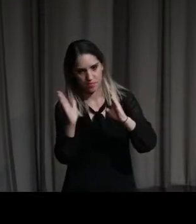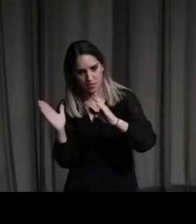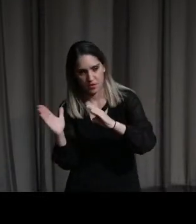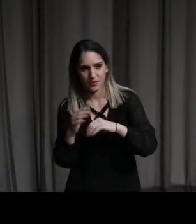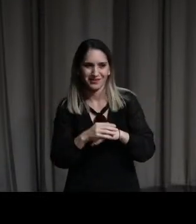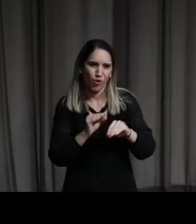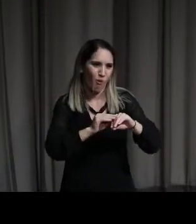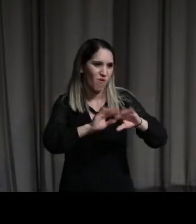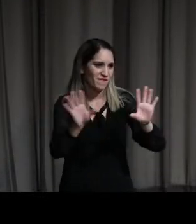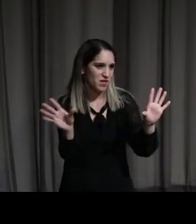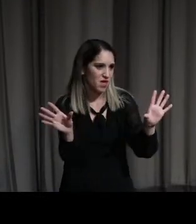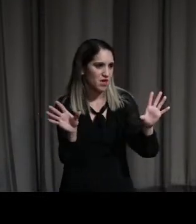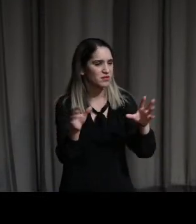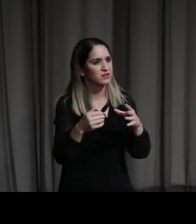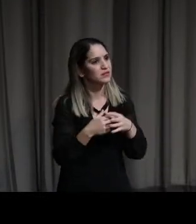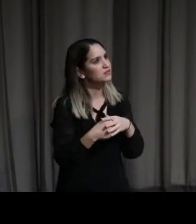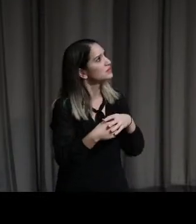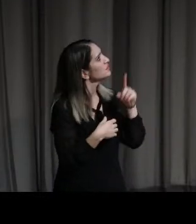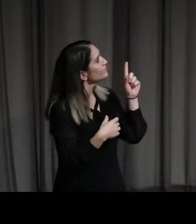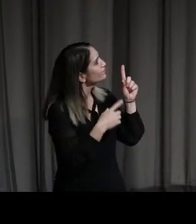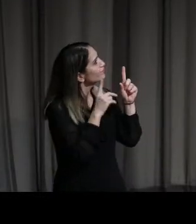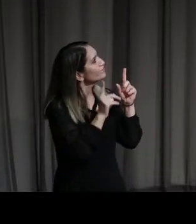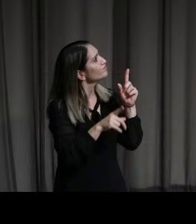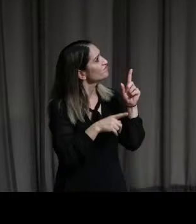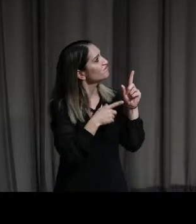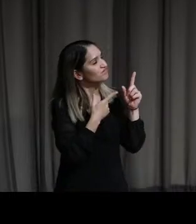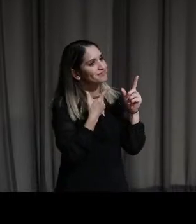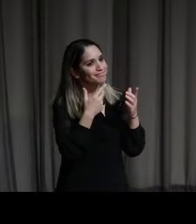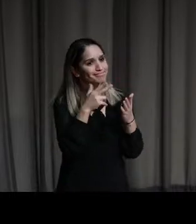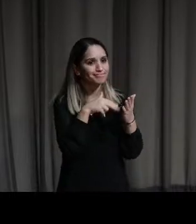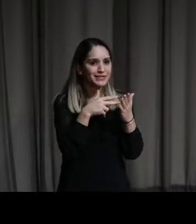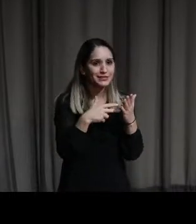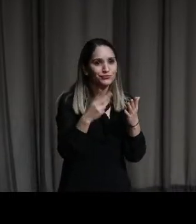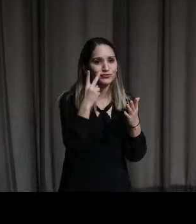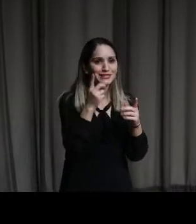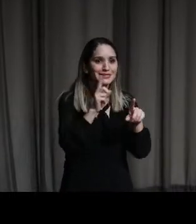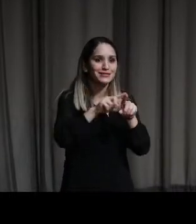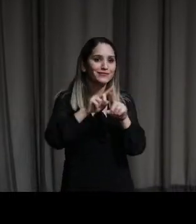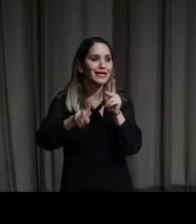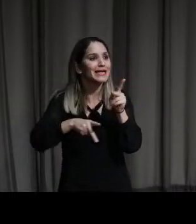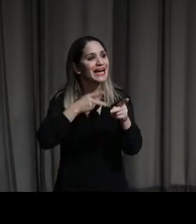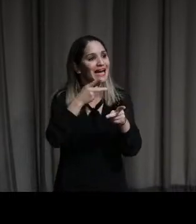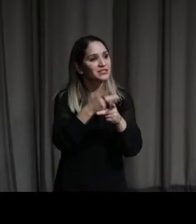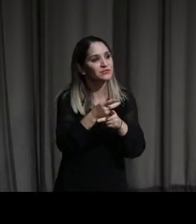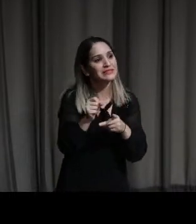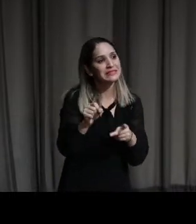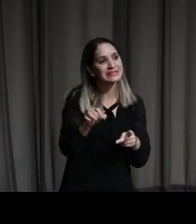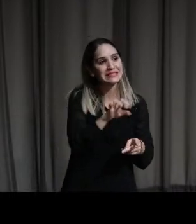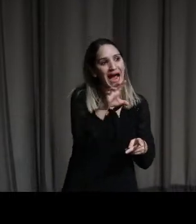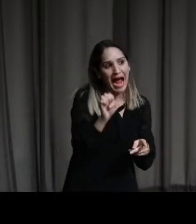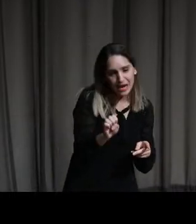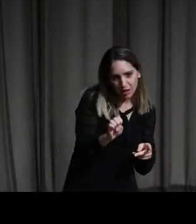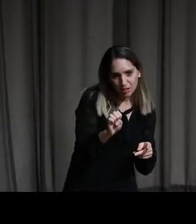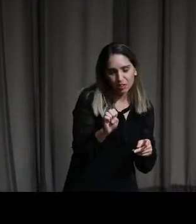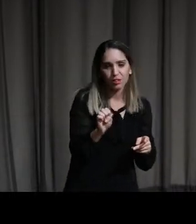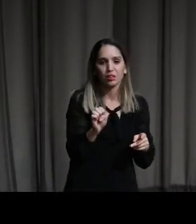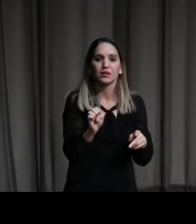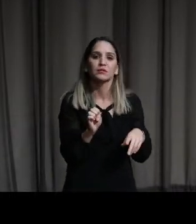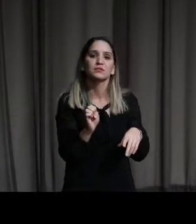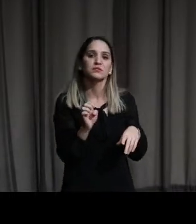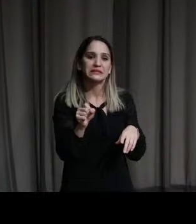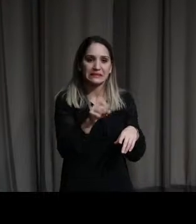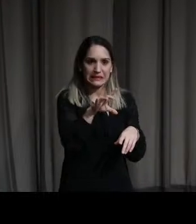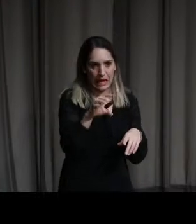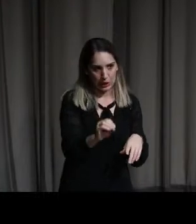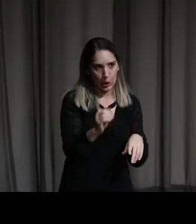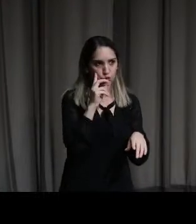it's very obvious in this particular painting. You see Matisse, you see Cézanne, that Gauguin,